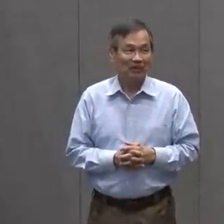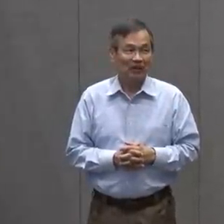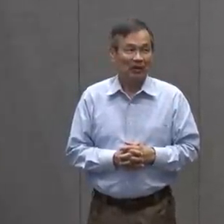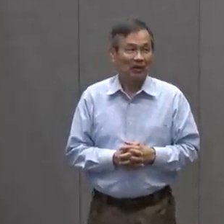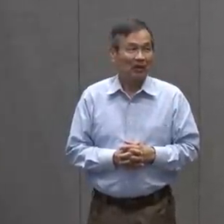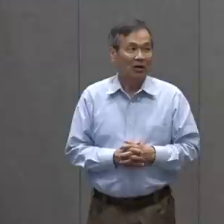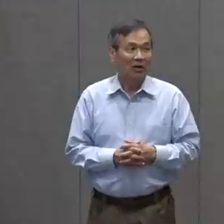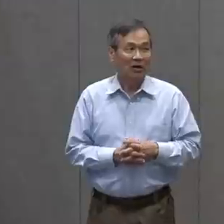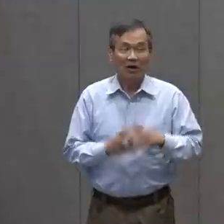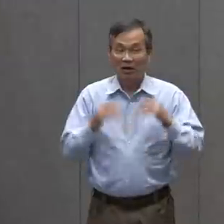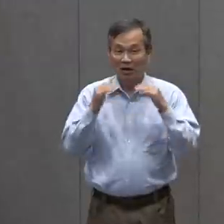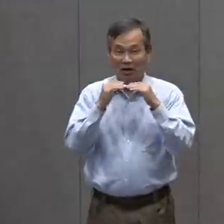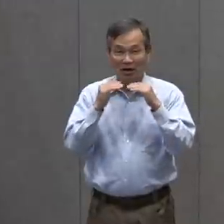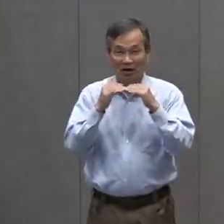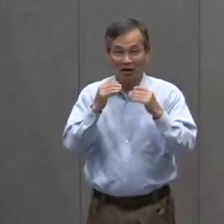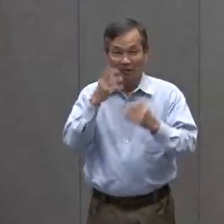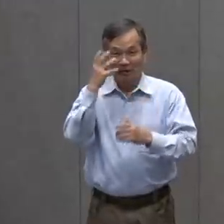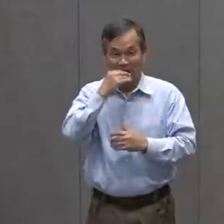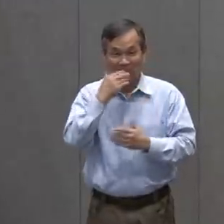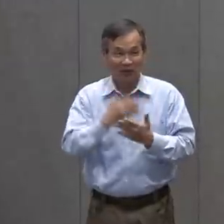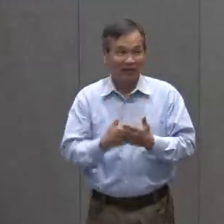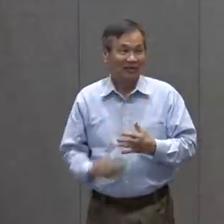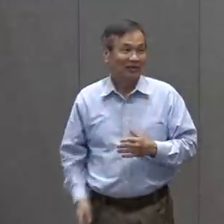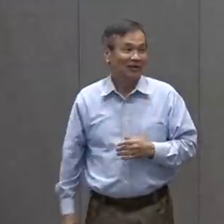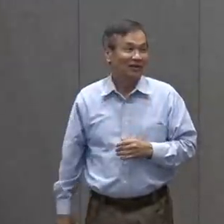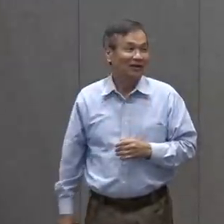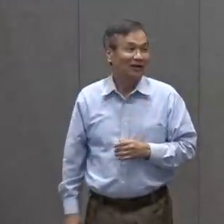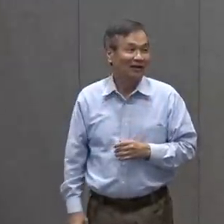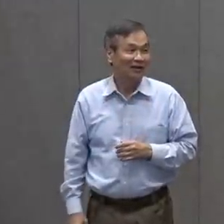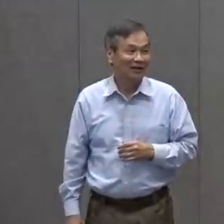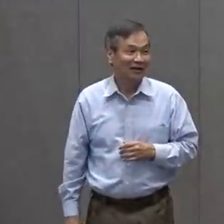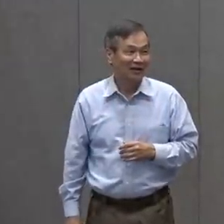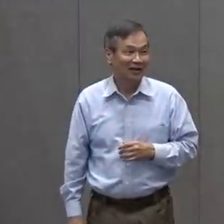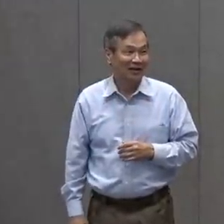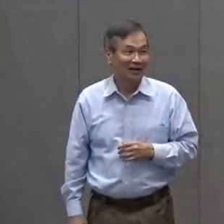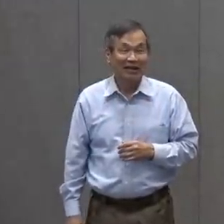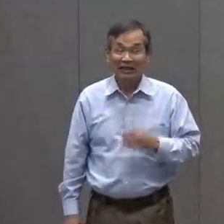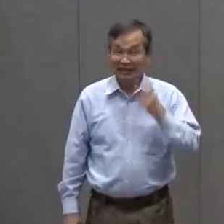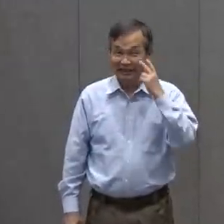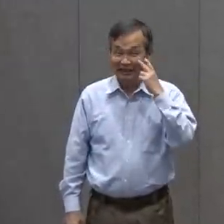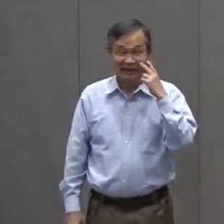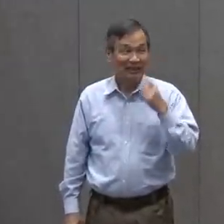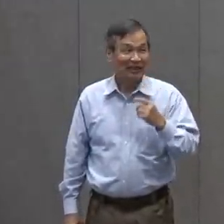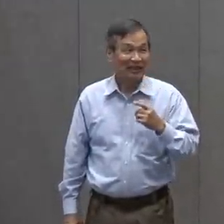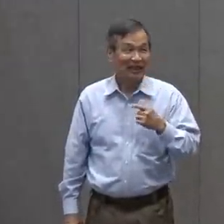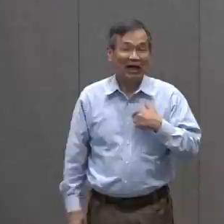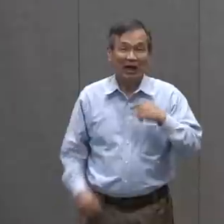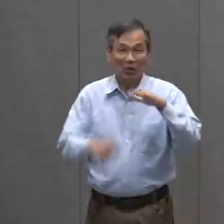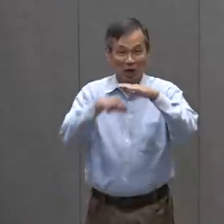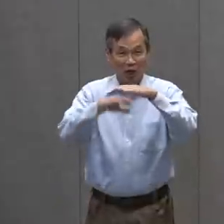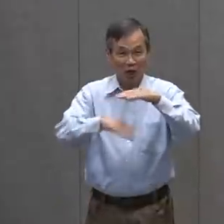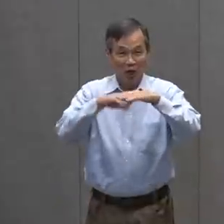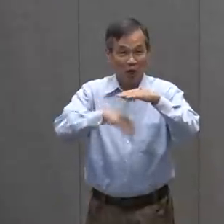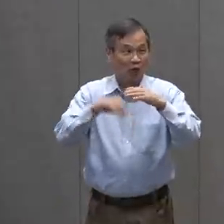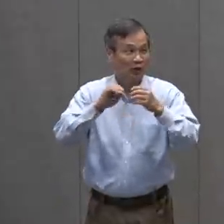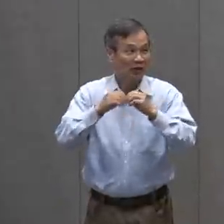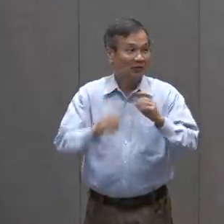Ooh. Oh, she might be winning me on this one, folks. All right, let's hope I go for a low